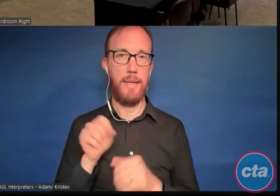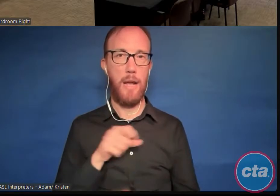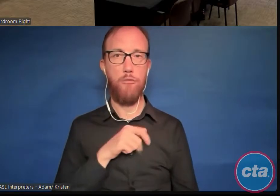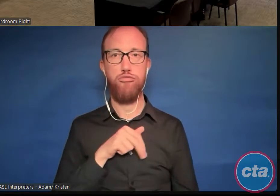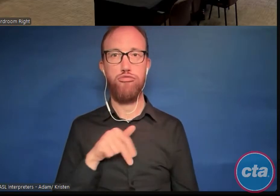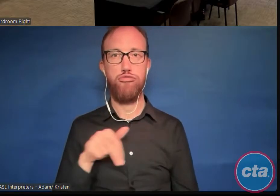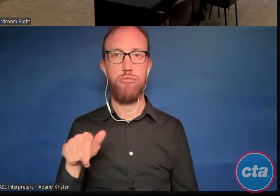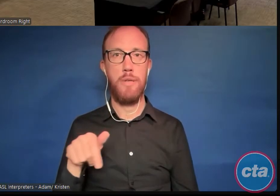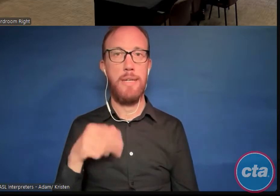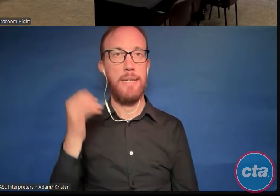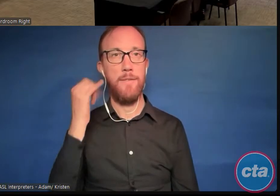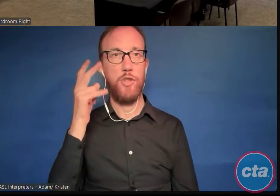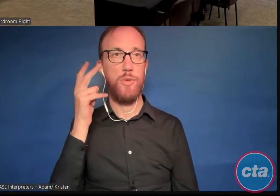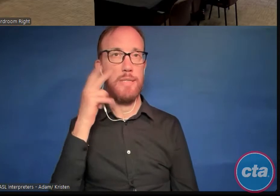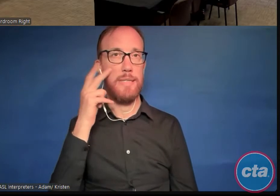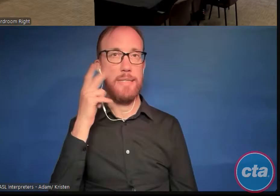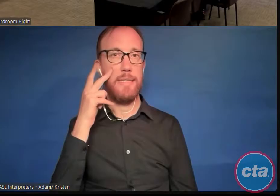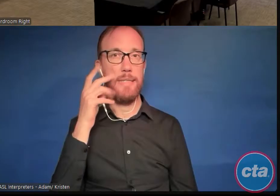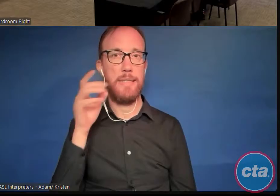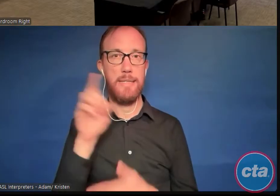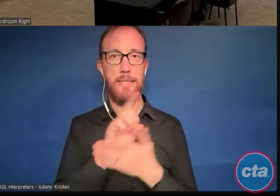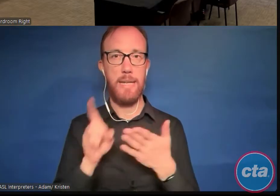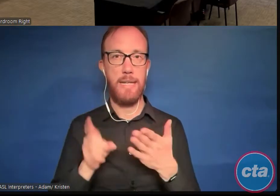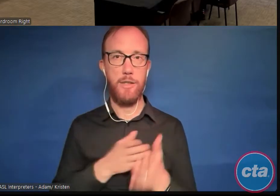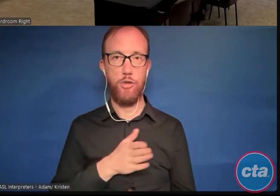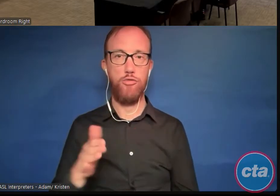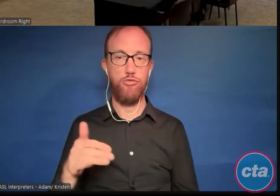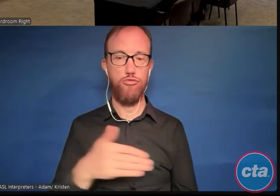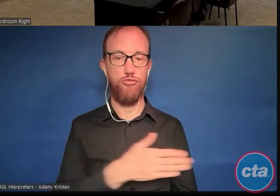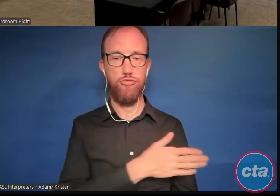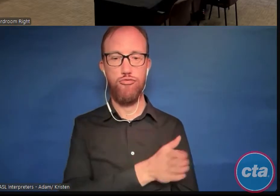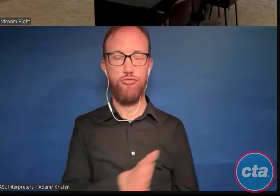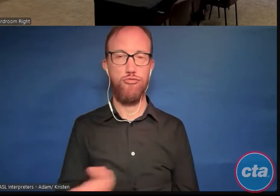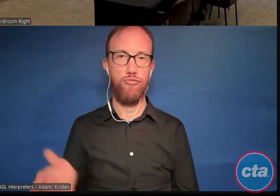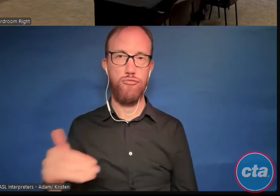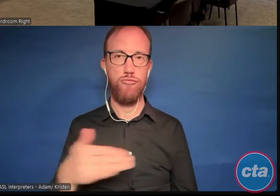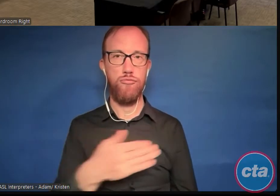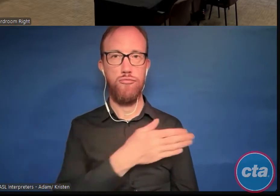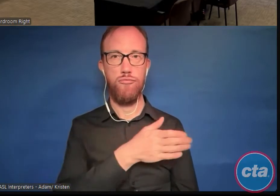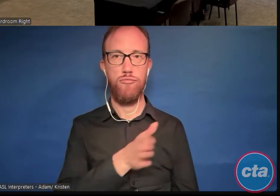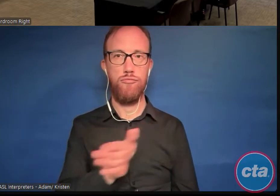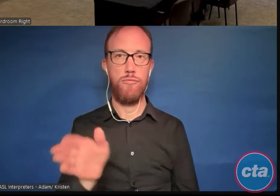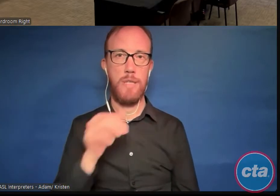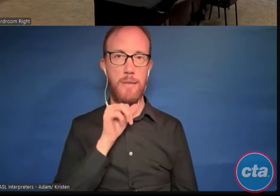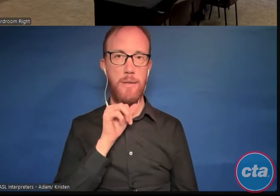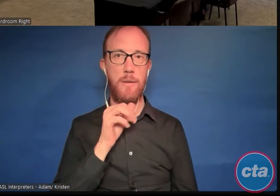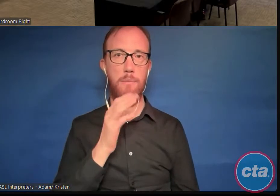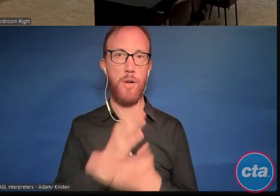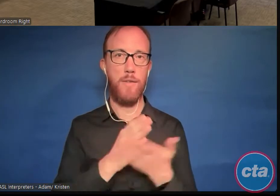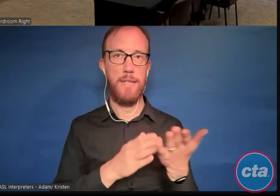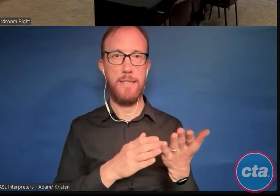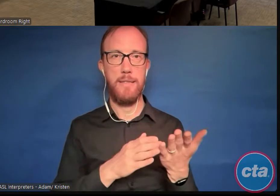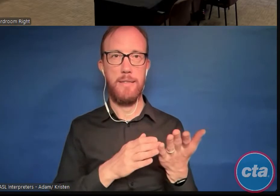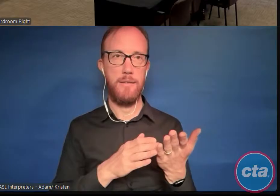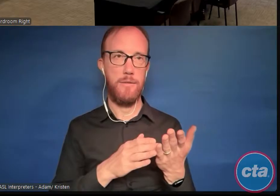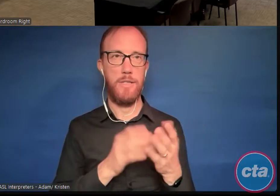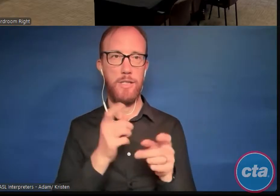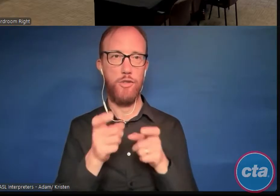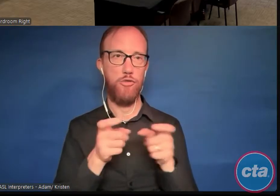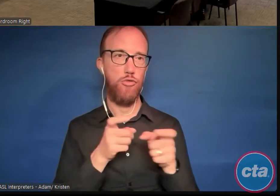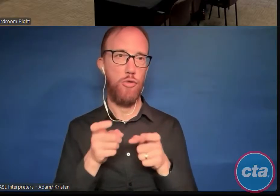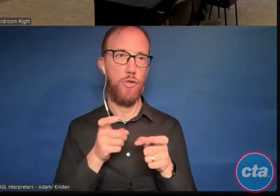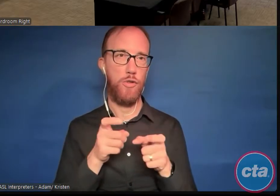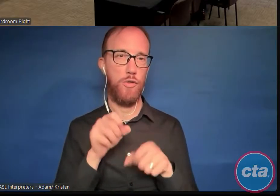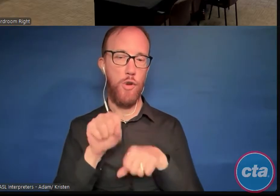look at the design of the path, it weaves like this. It's not a straight path through because part of it was to control bike speed type stuff that we wanted to make sure